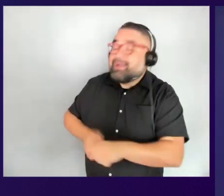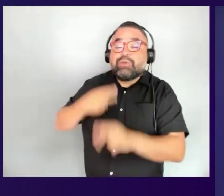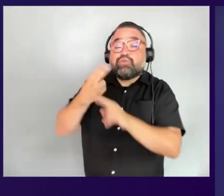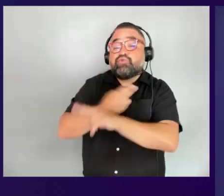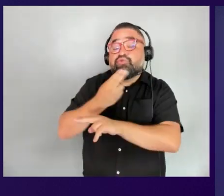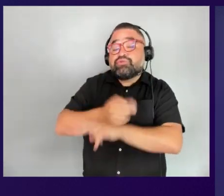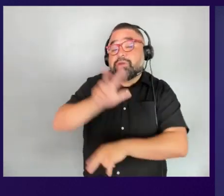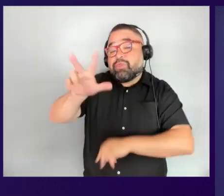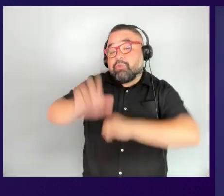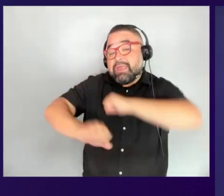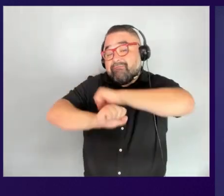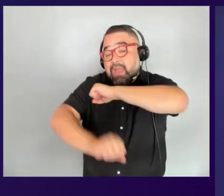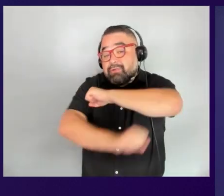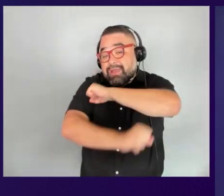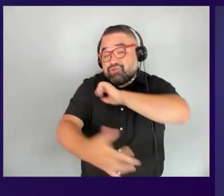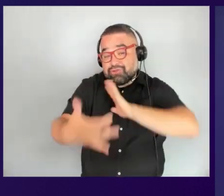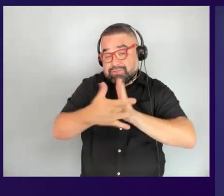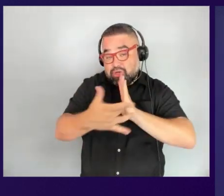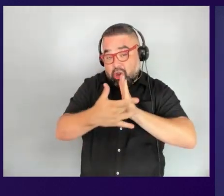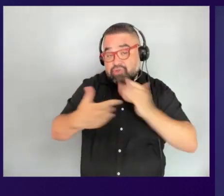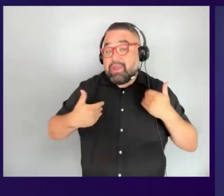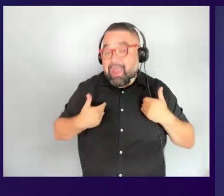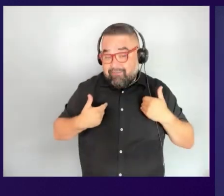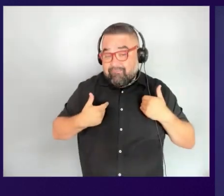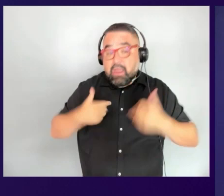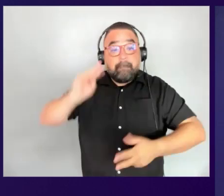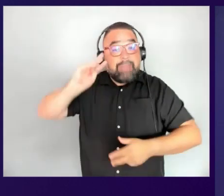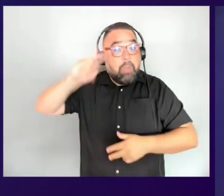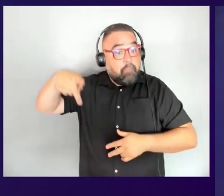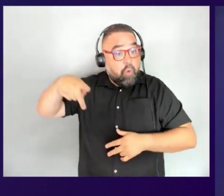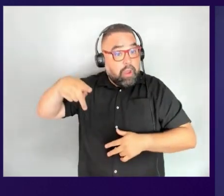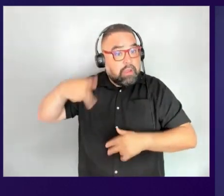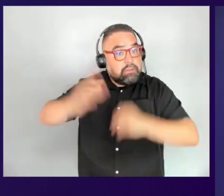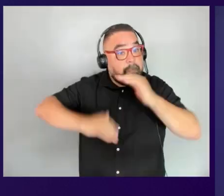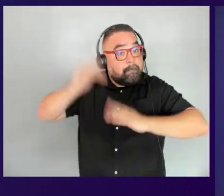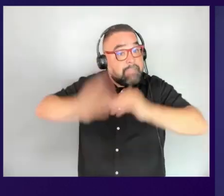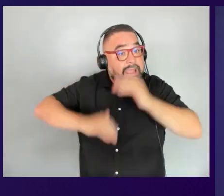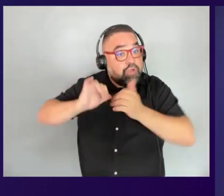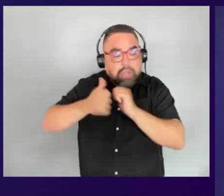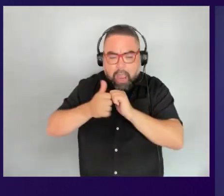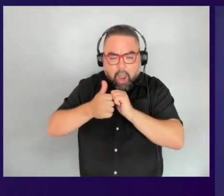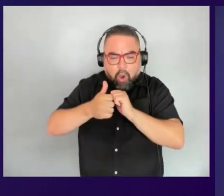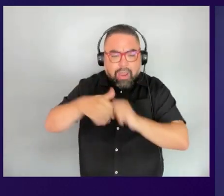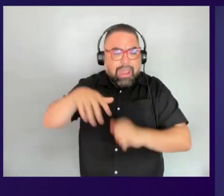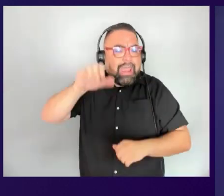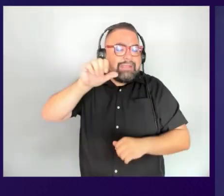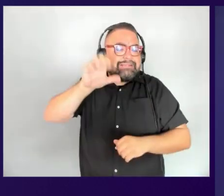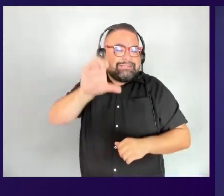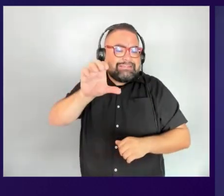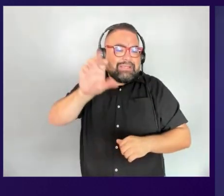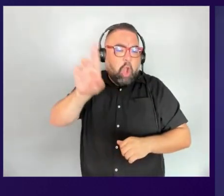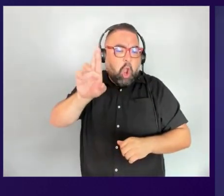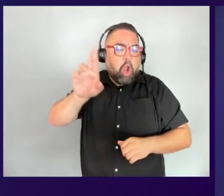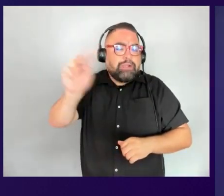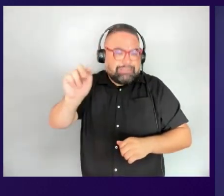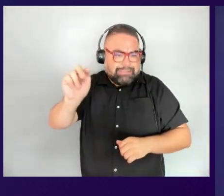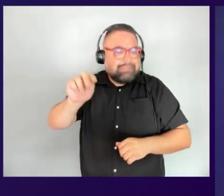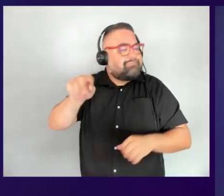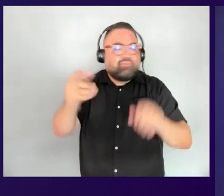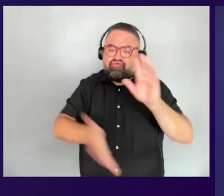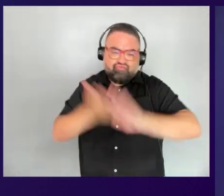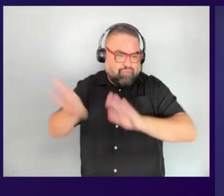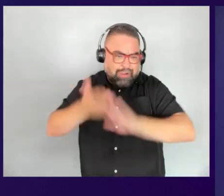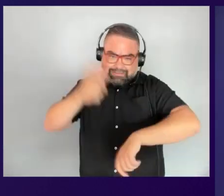foundational technologies. First, Mountpoint builds on the same AWS Common Runtime, or CRD, used by most AWS